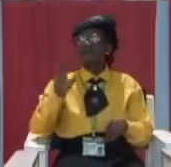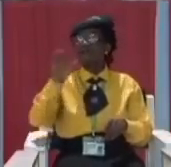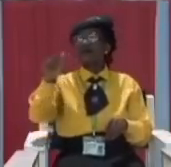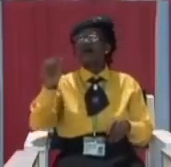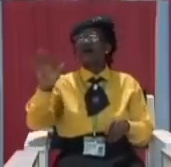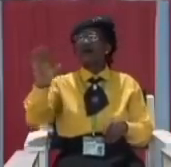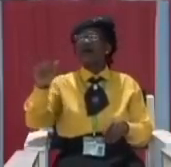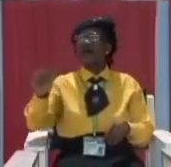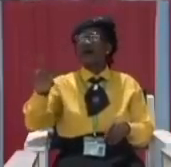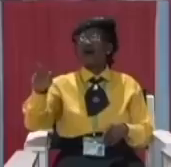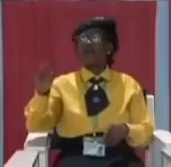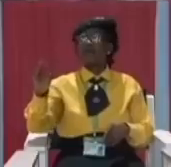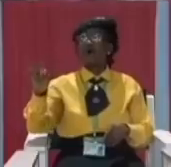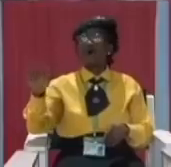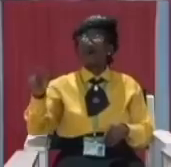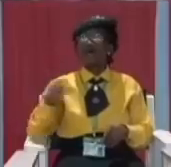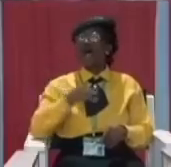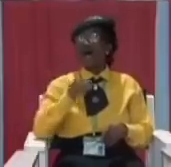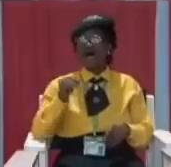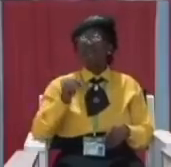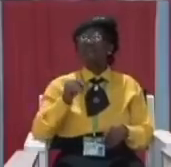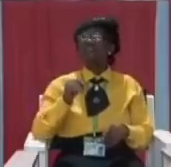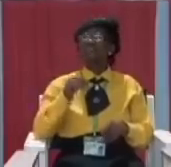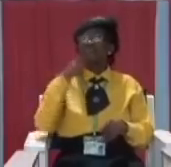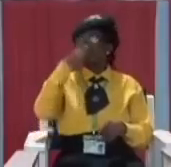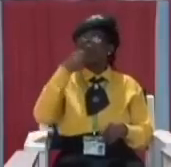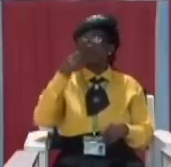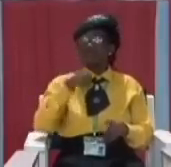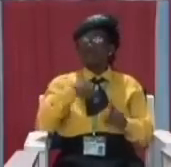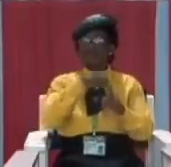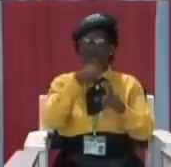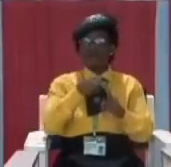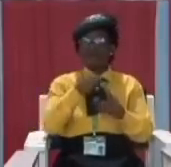He has spoken about what is fresh.